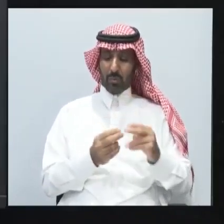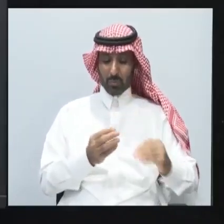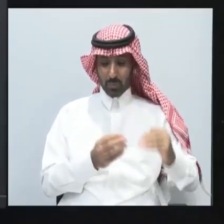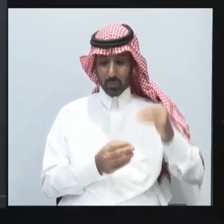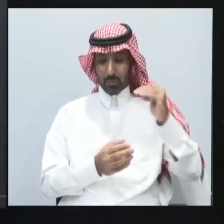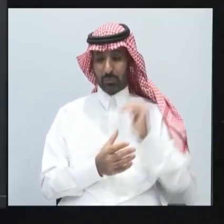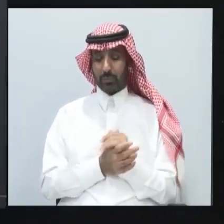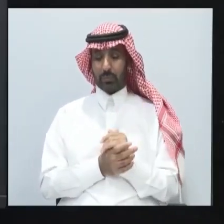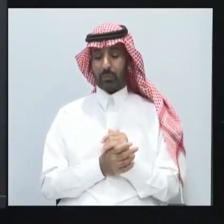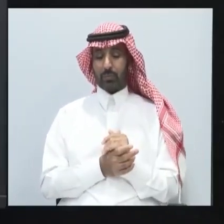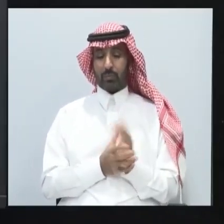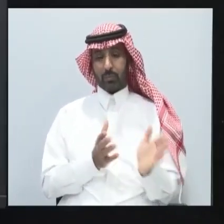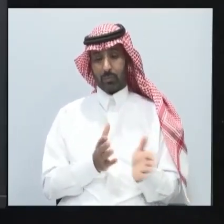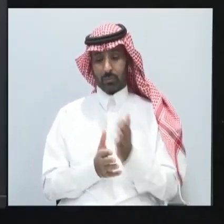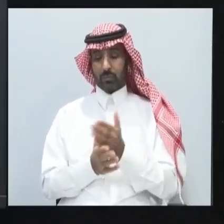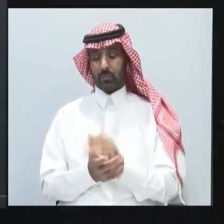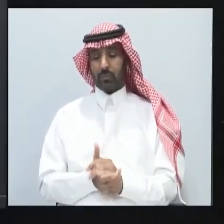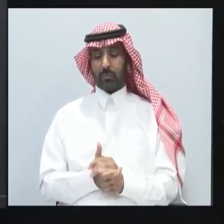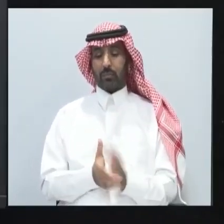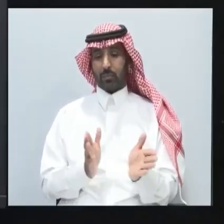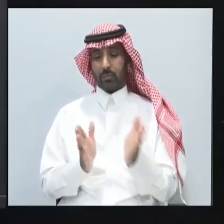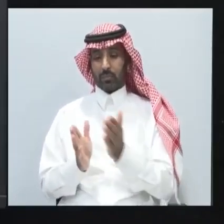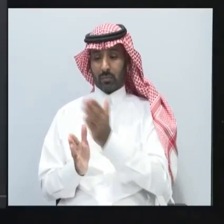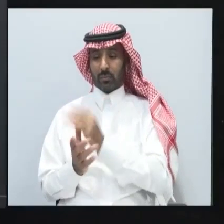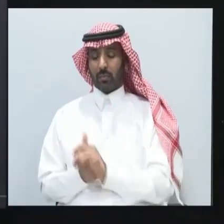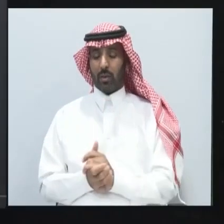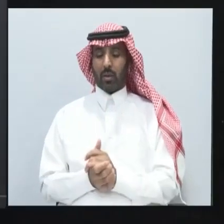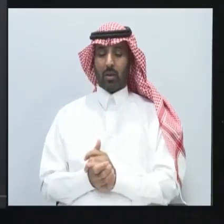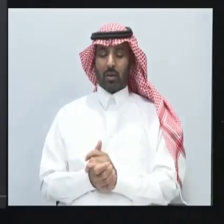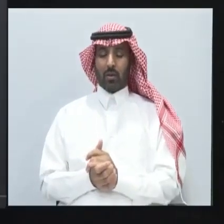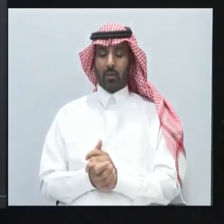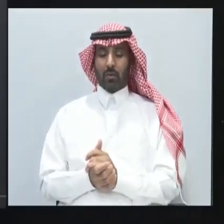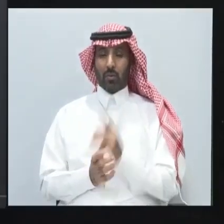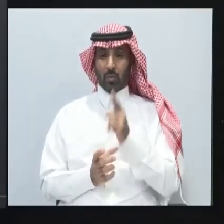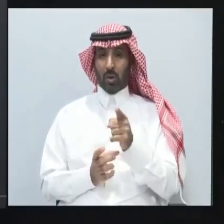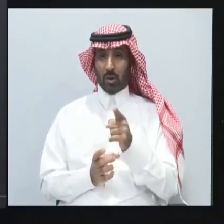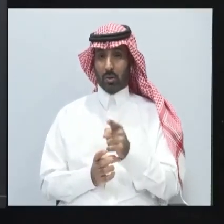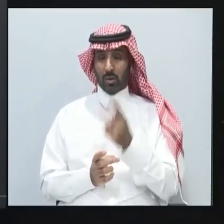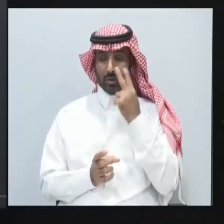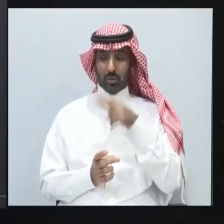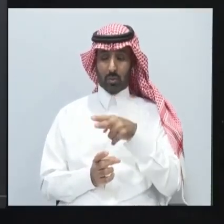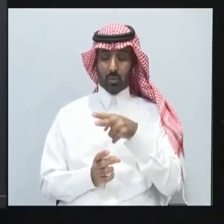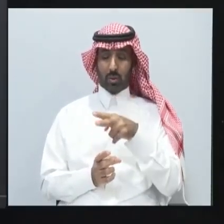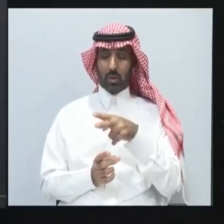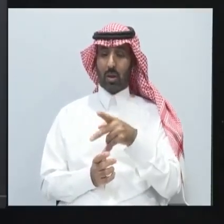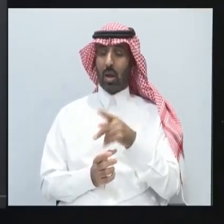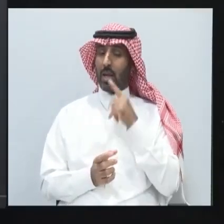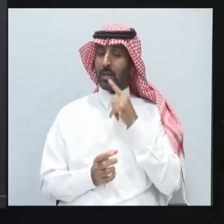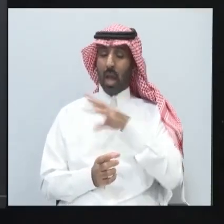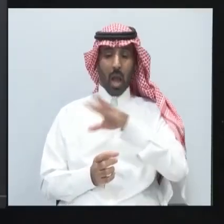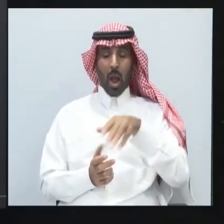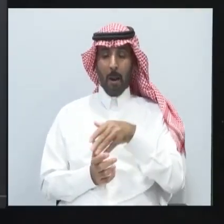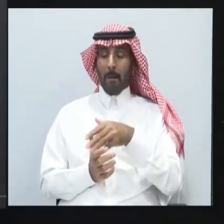life until the other parts or the stages of their lives. So you are going to see what are the basic things, the